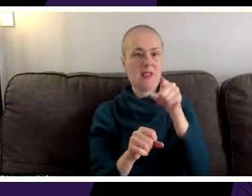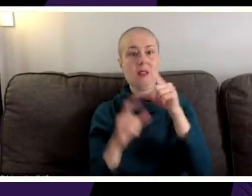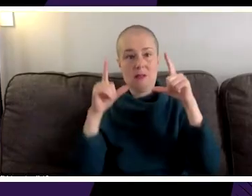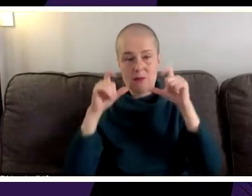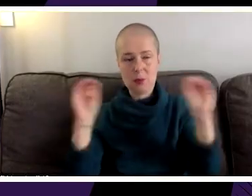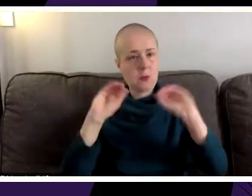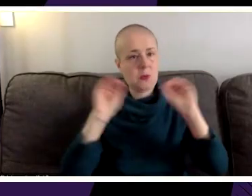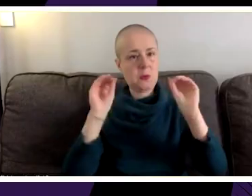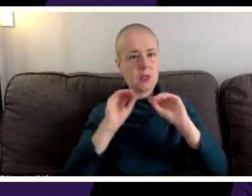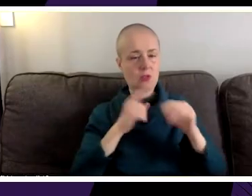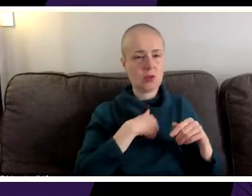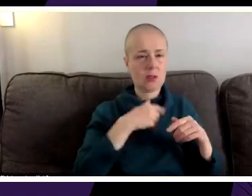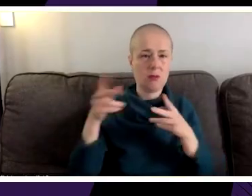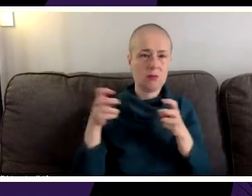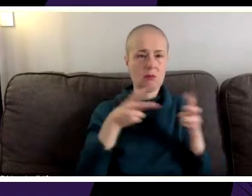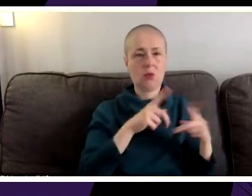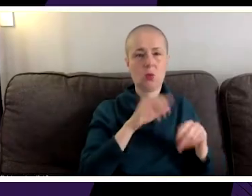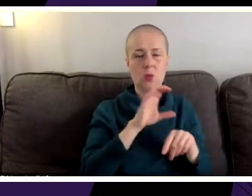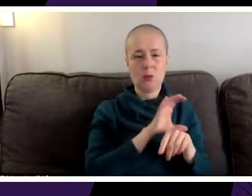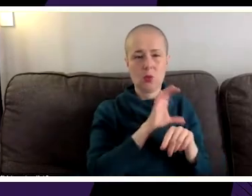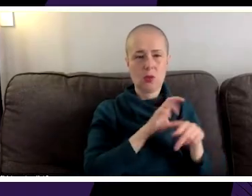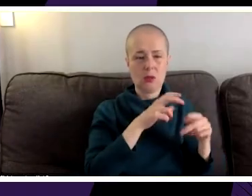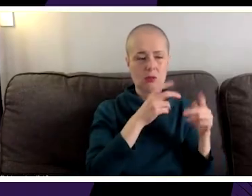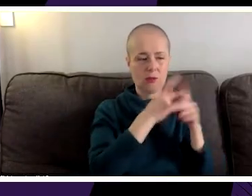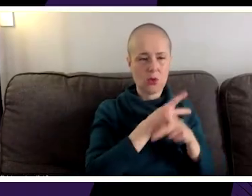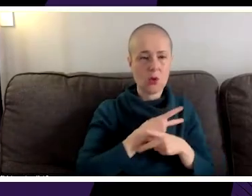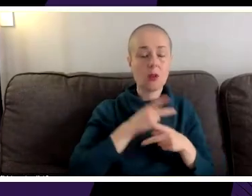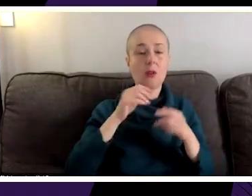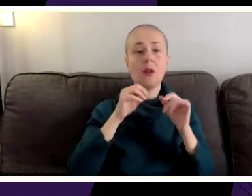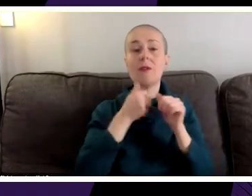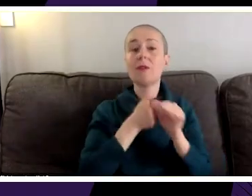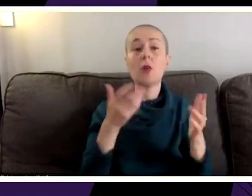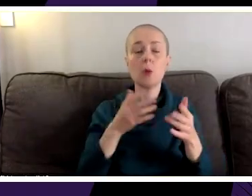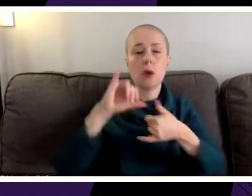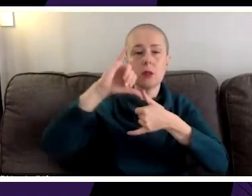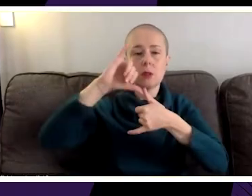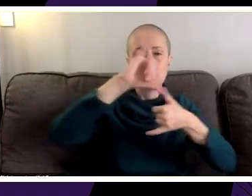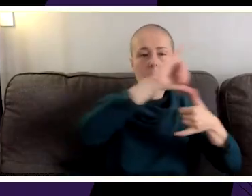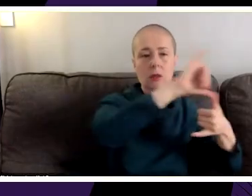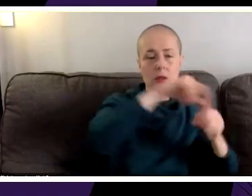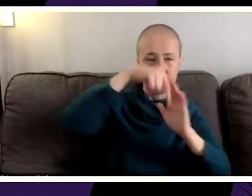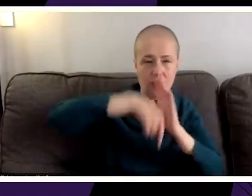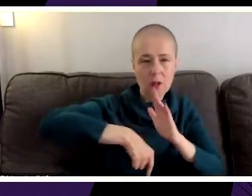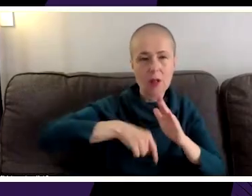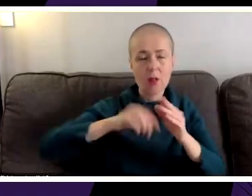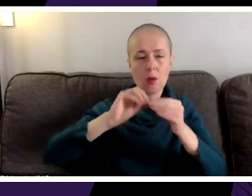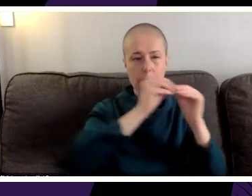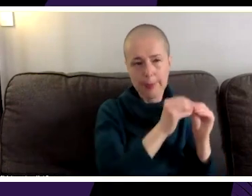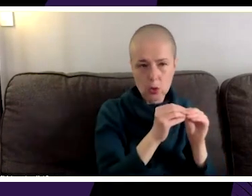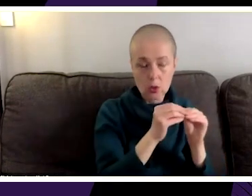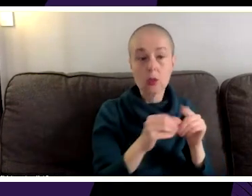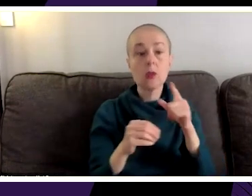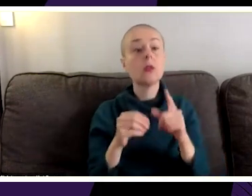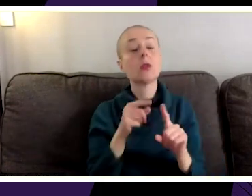georeference information is represented through different depth values. The intention was to represent the city as a stack of